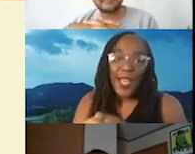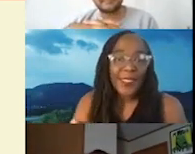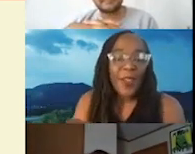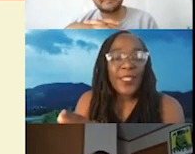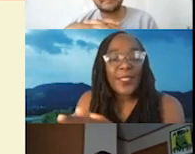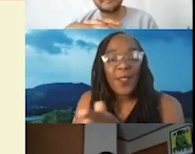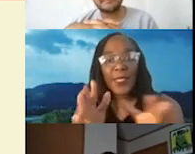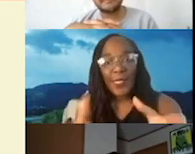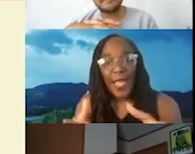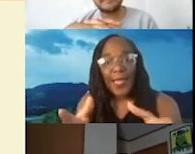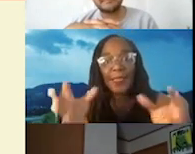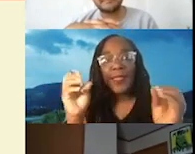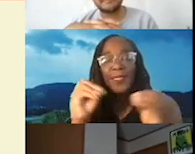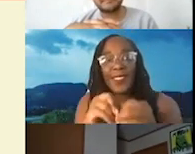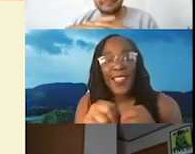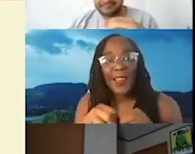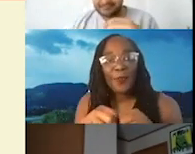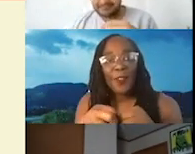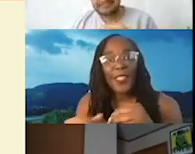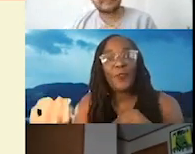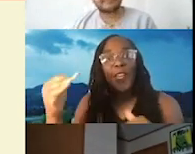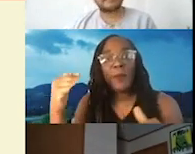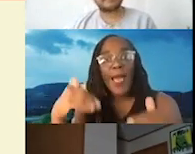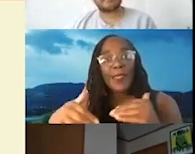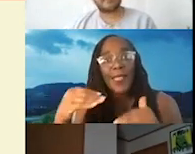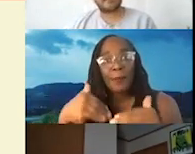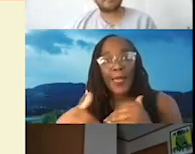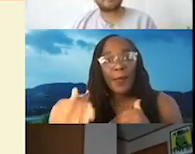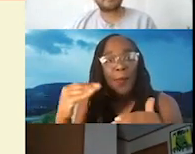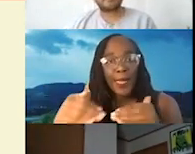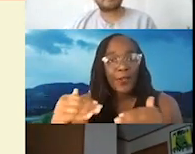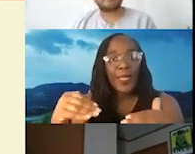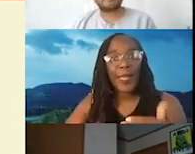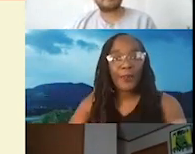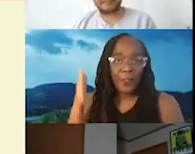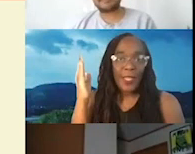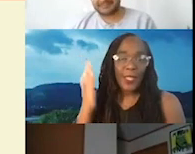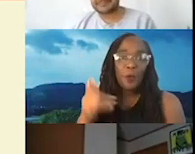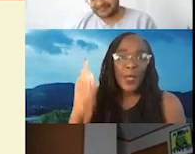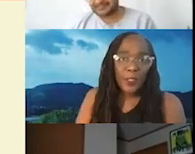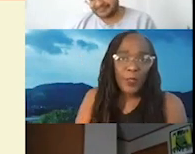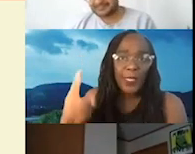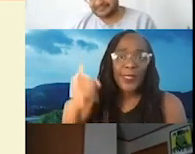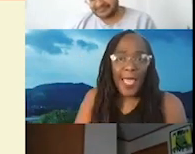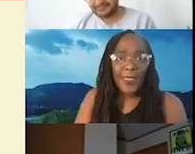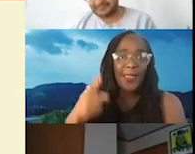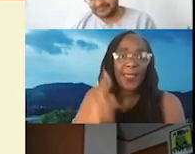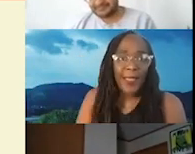know, as it's there on the slide, I think that this is kind of us falling back into that binary kind of, you must do